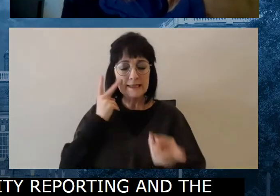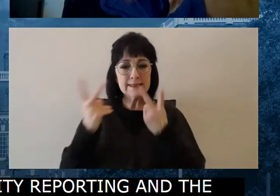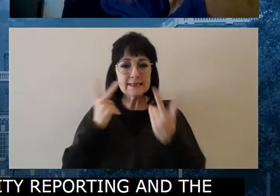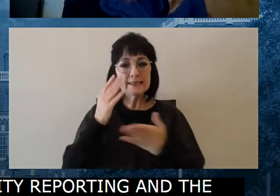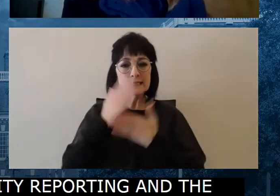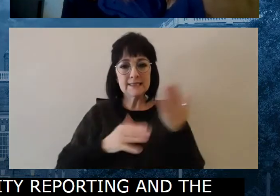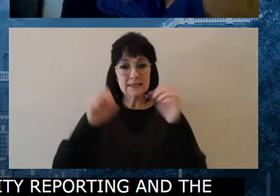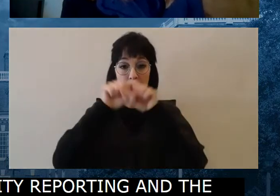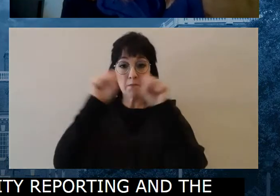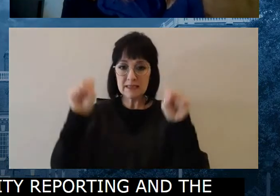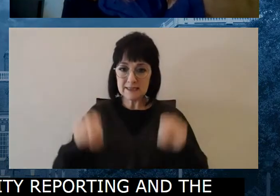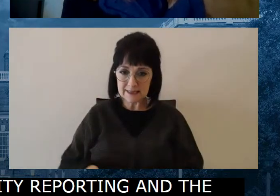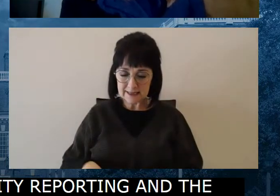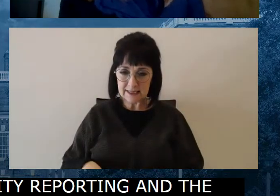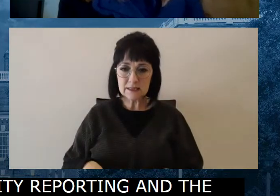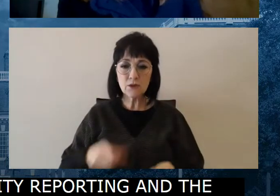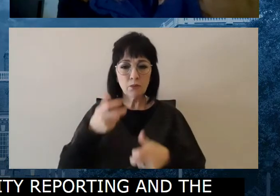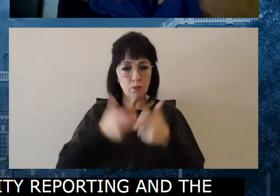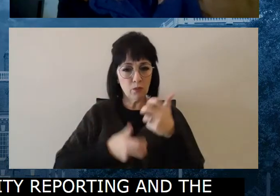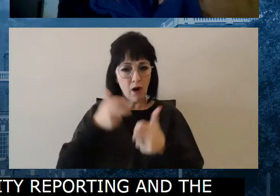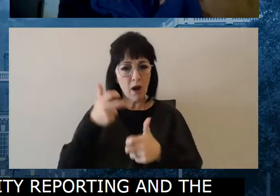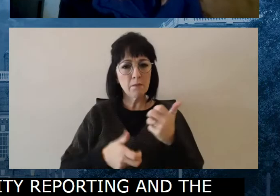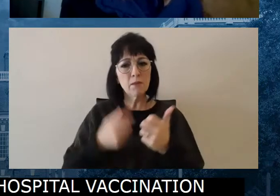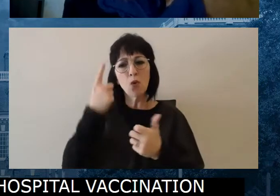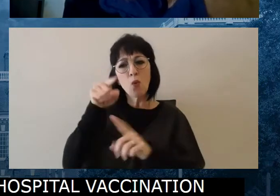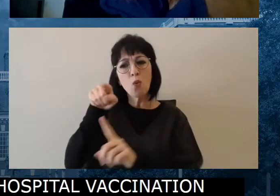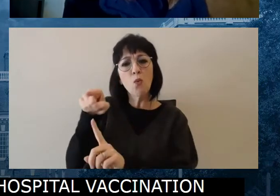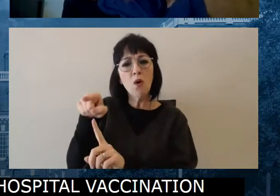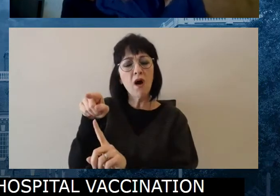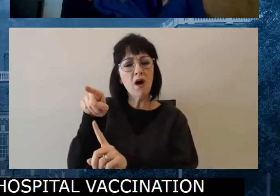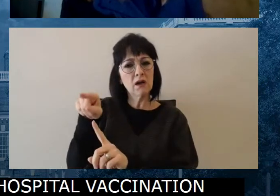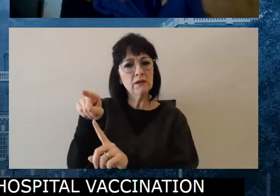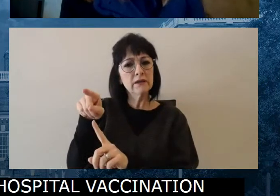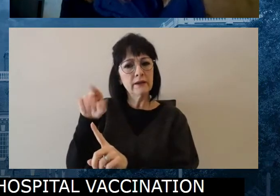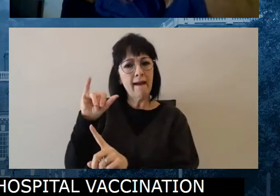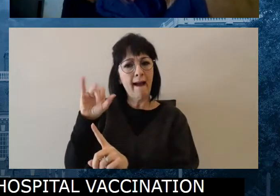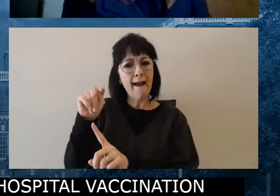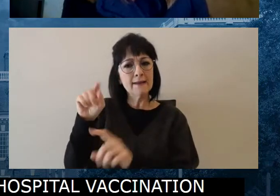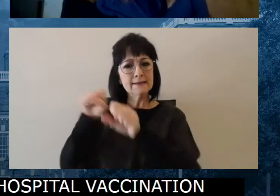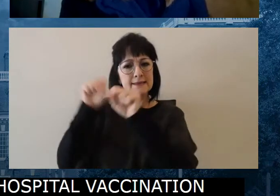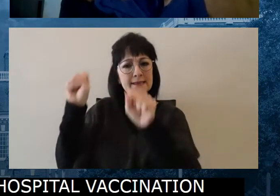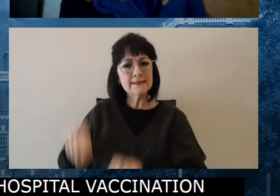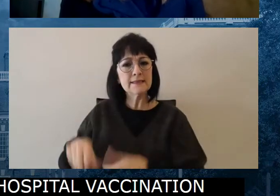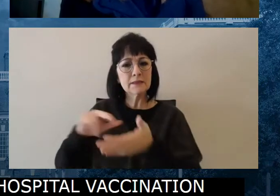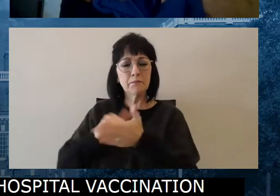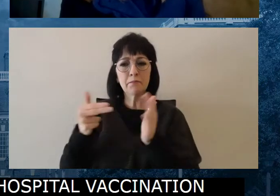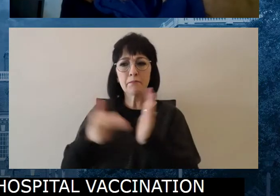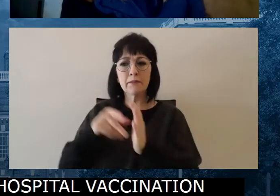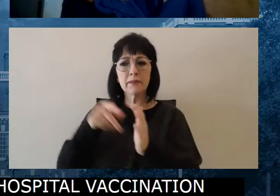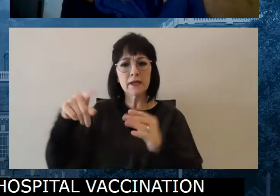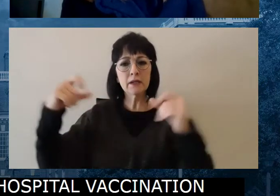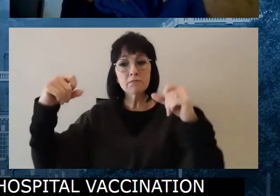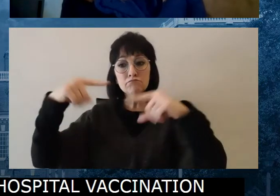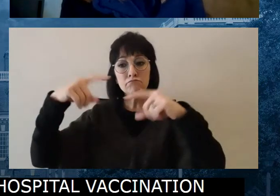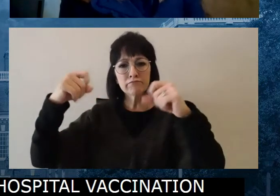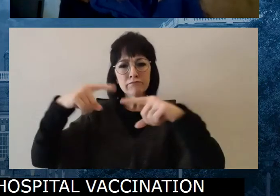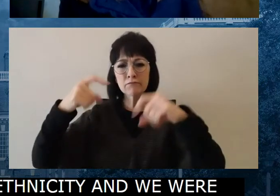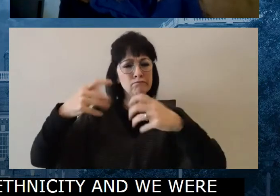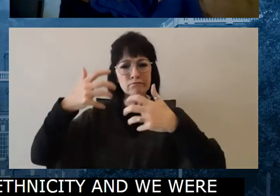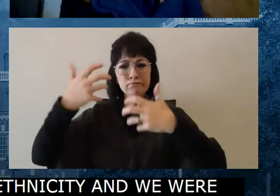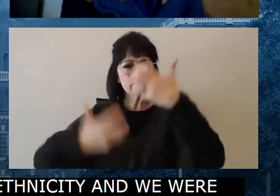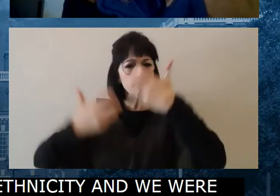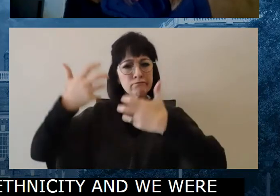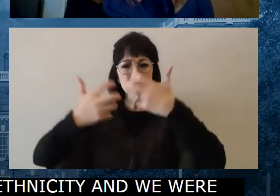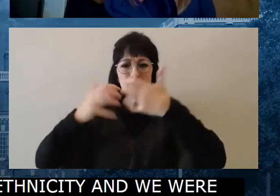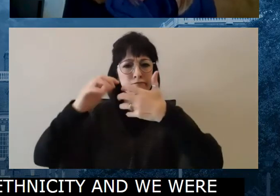where one IT system wasn't speaking to the other well, and we have largely fixed